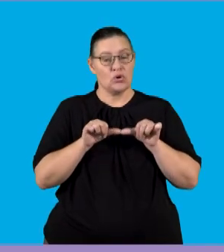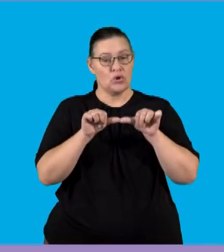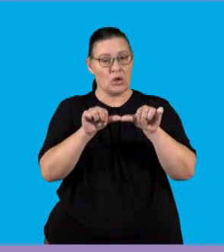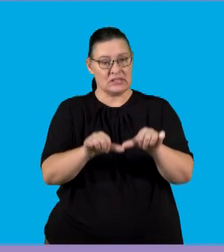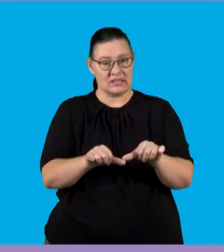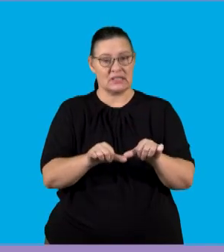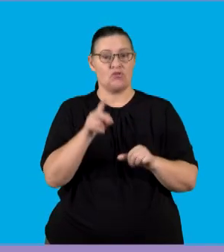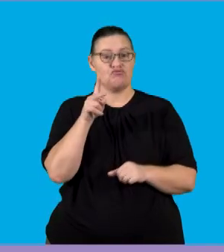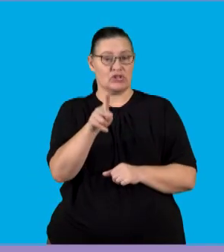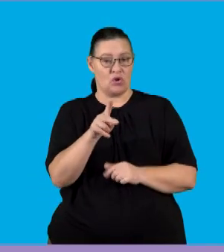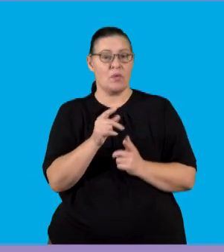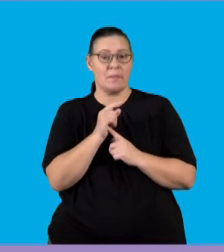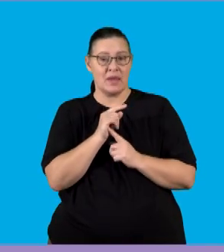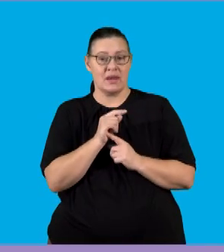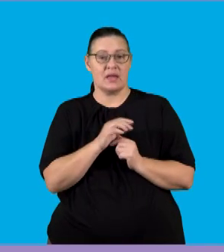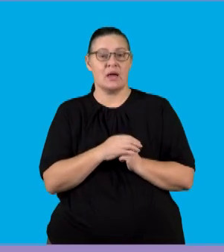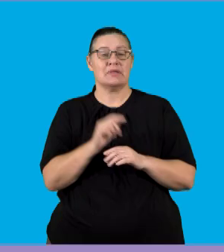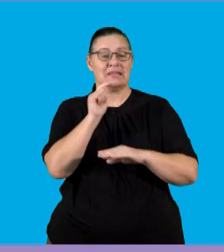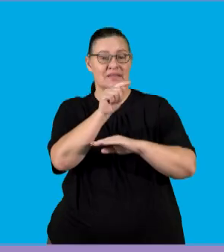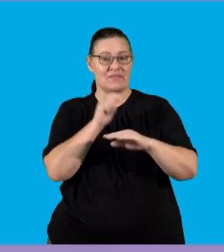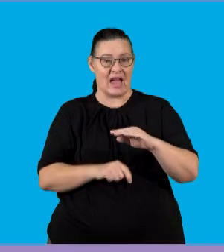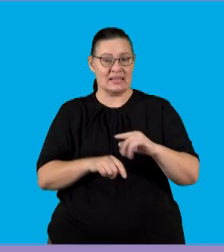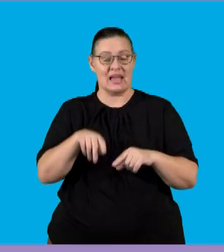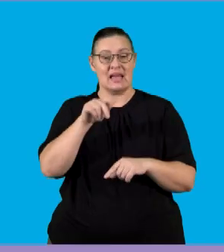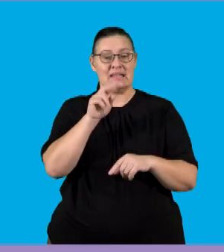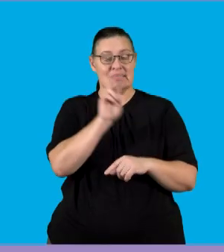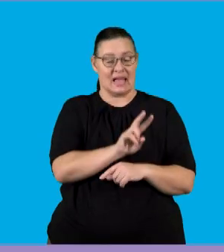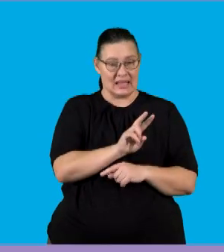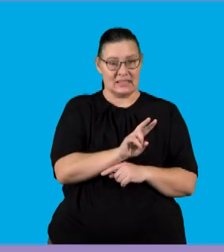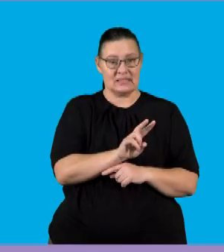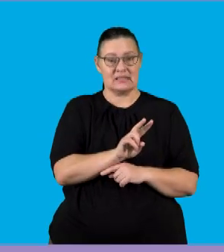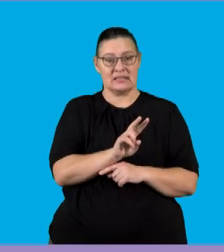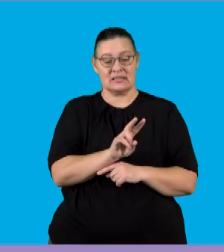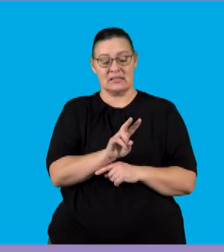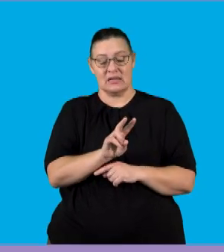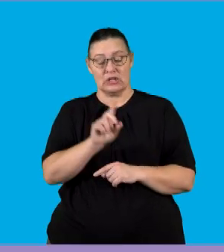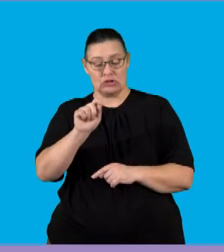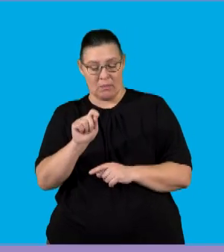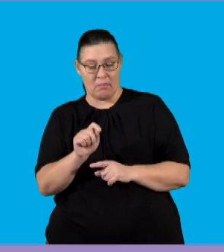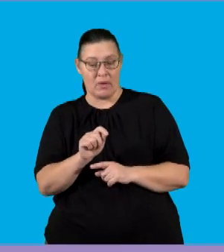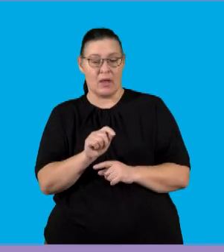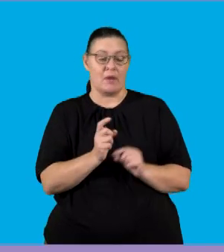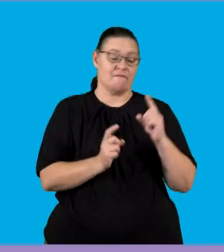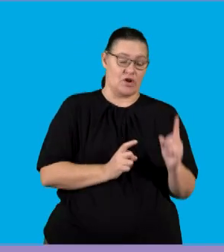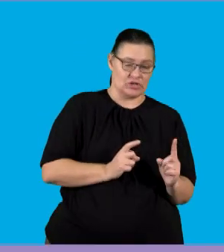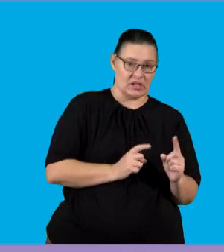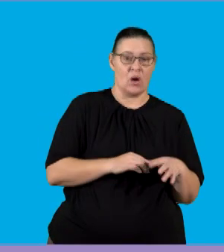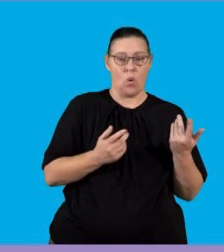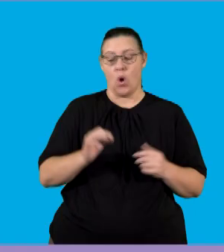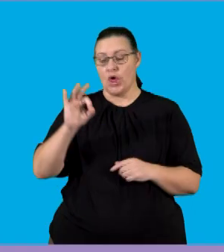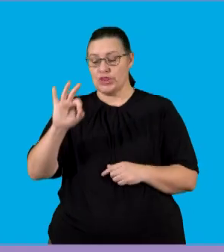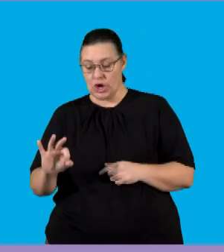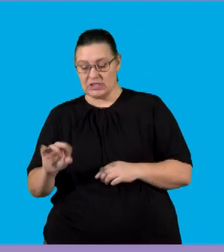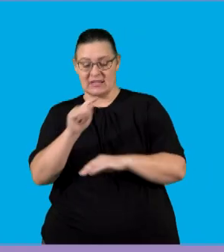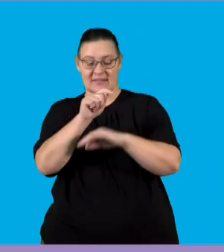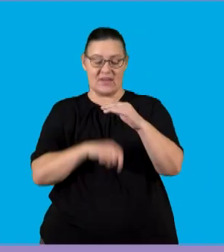ratio, and that is a value obtained by dividing the second term by the first term and the third term by the second